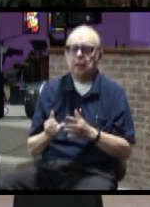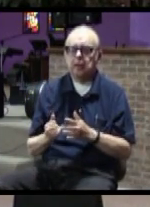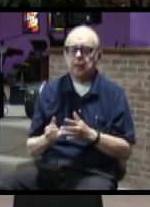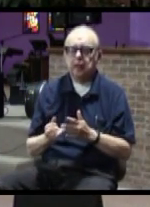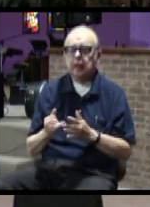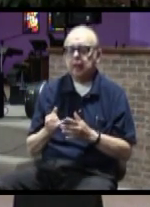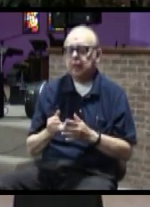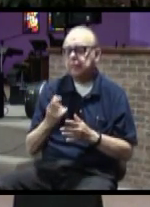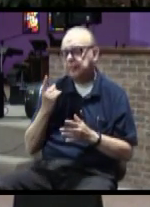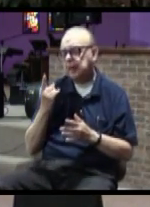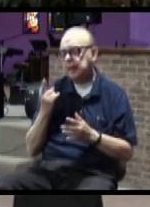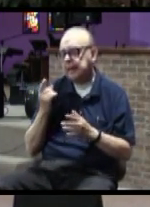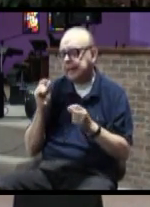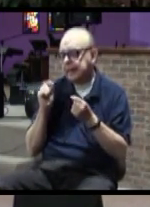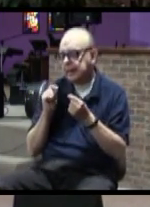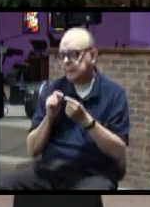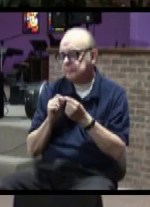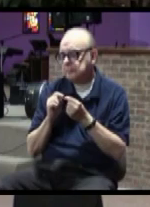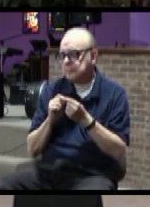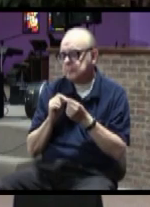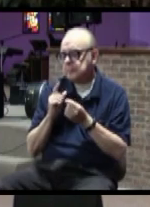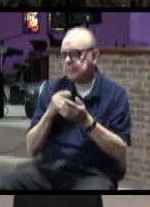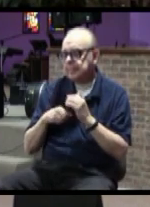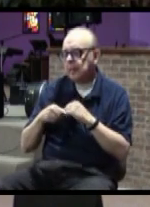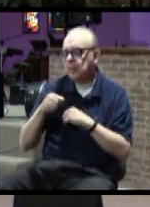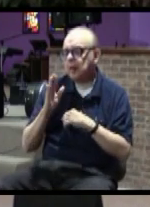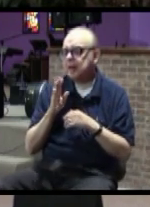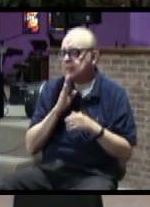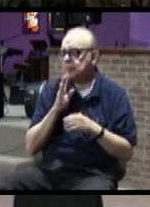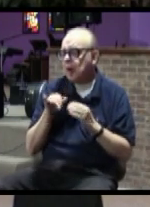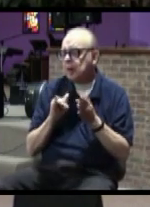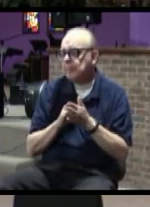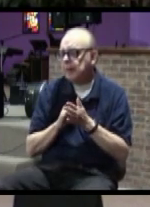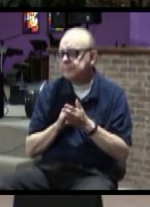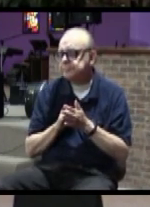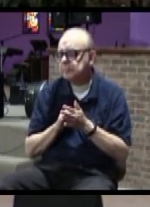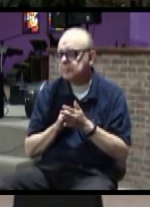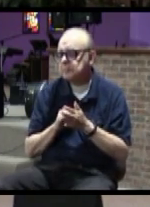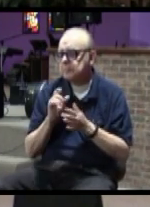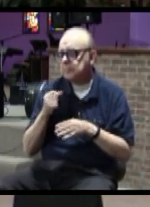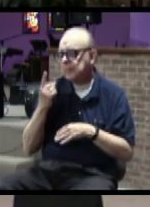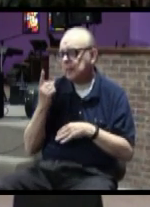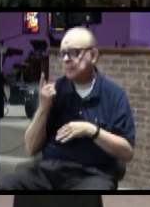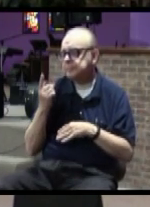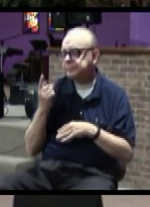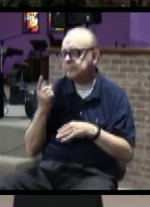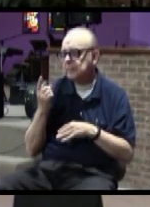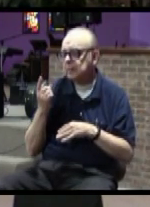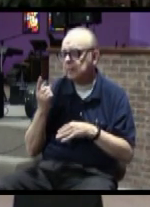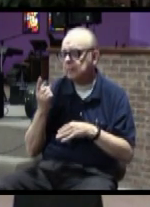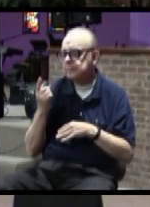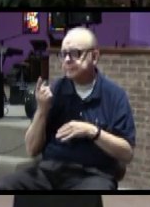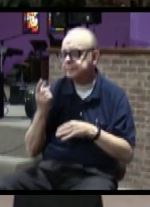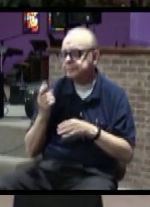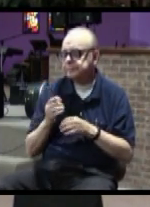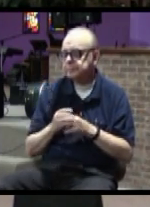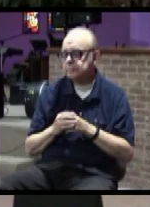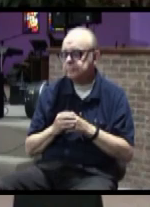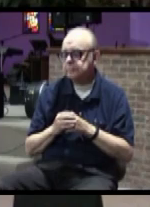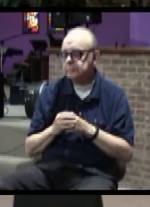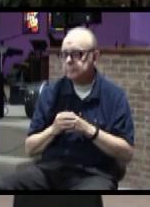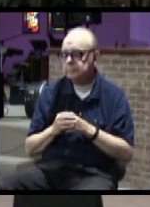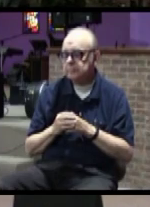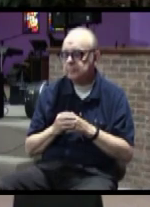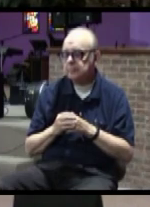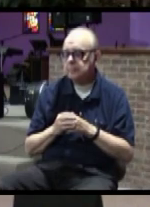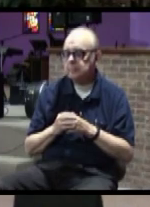This is why it's imperative to understand exactly, you know, what he's talking about. And you need to understand.